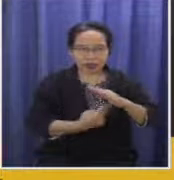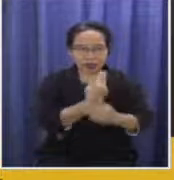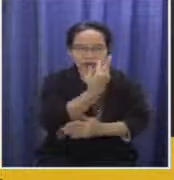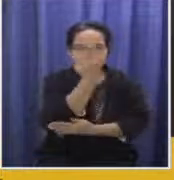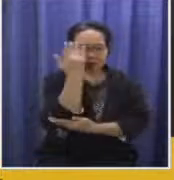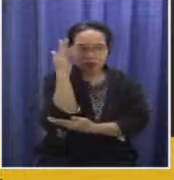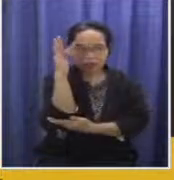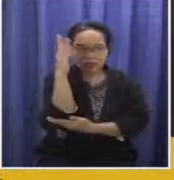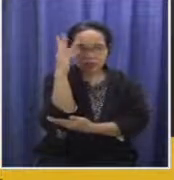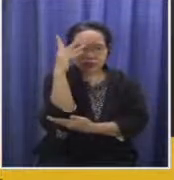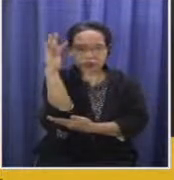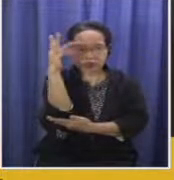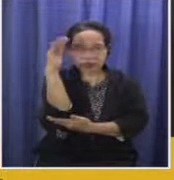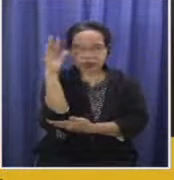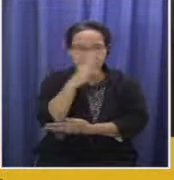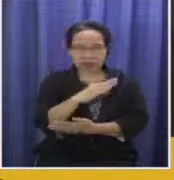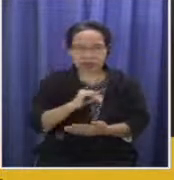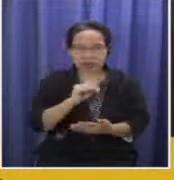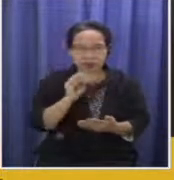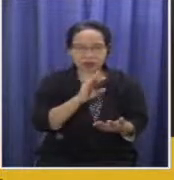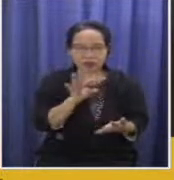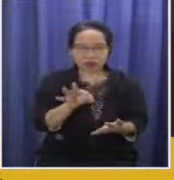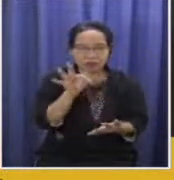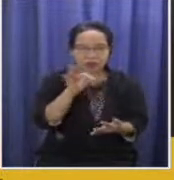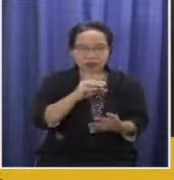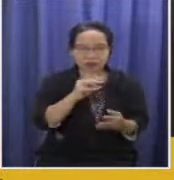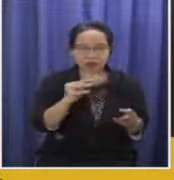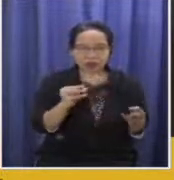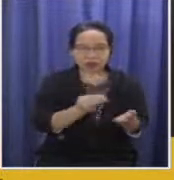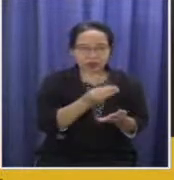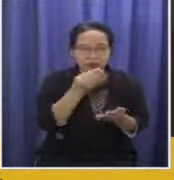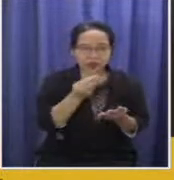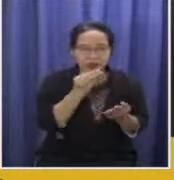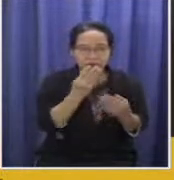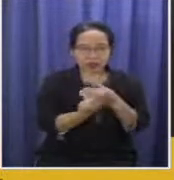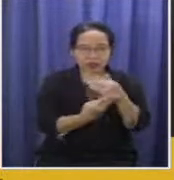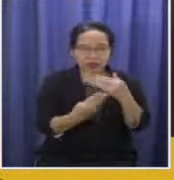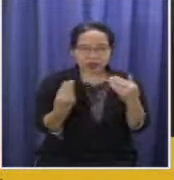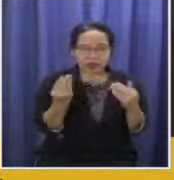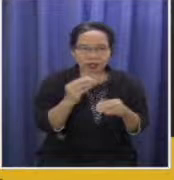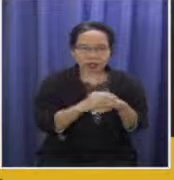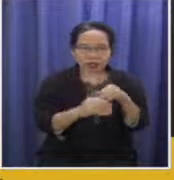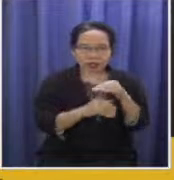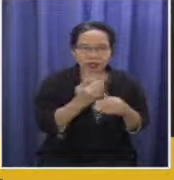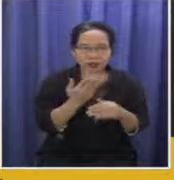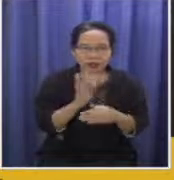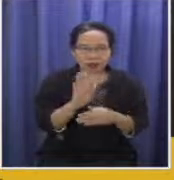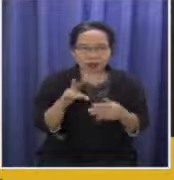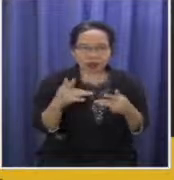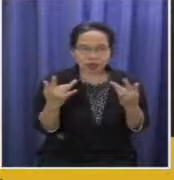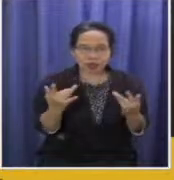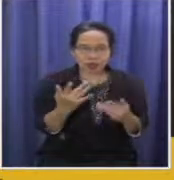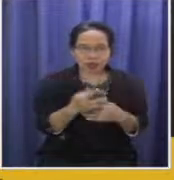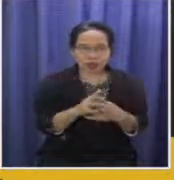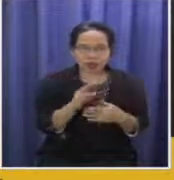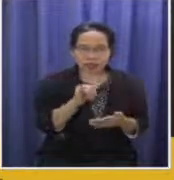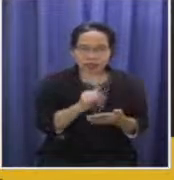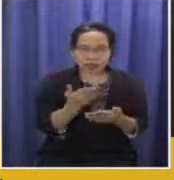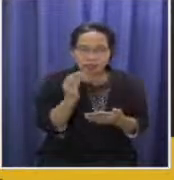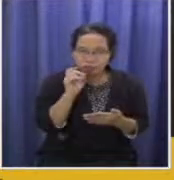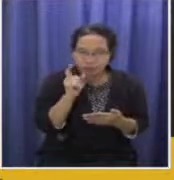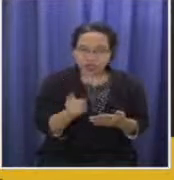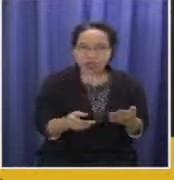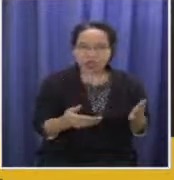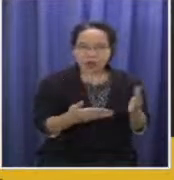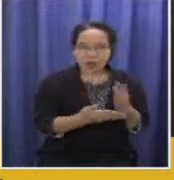the tree. And I will fetch a morsel of bread, and comfort ye your hearts. After